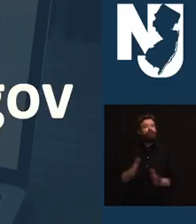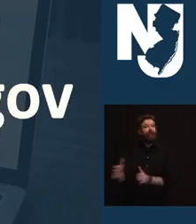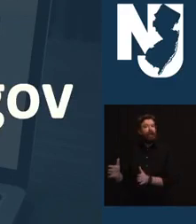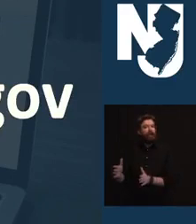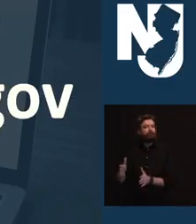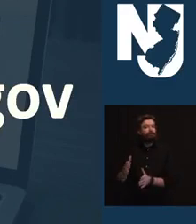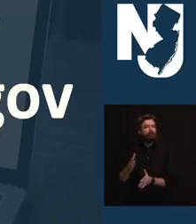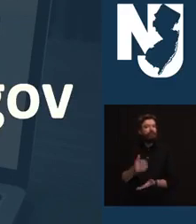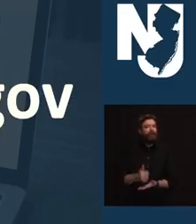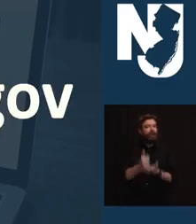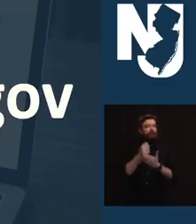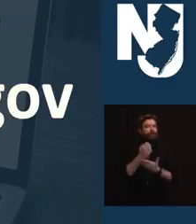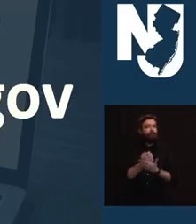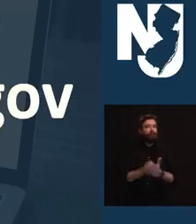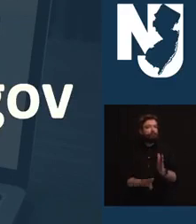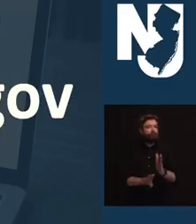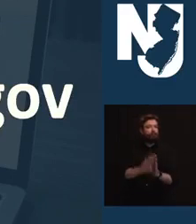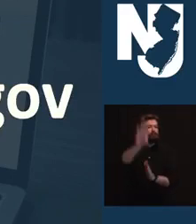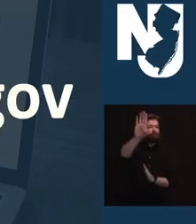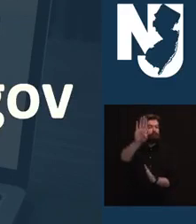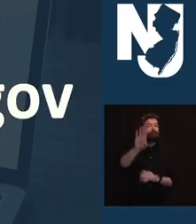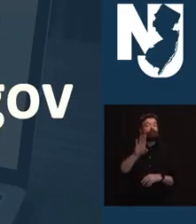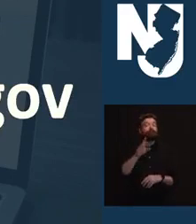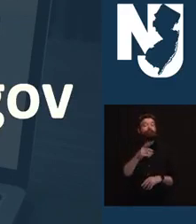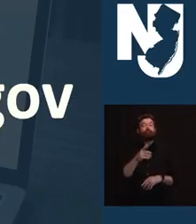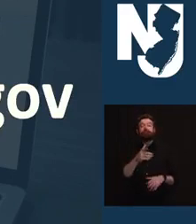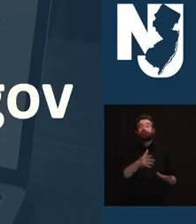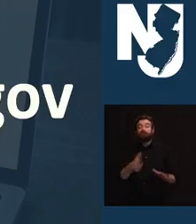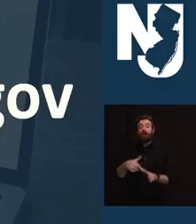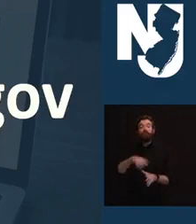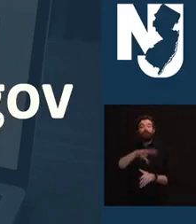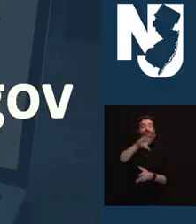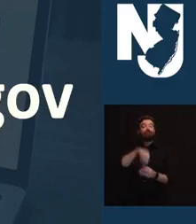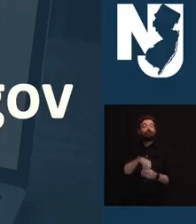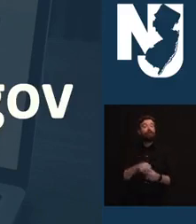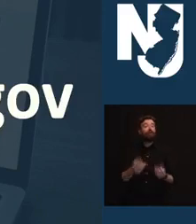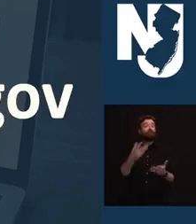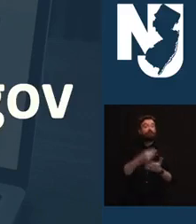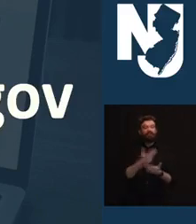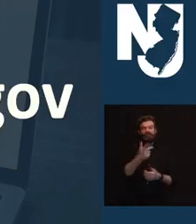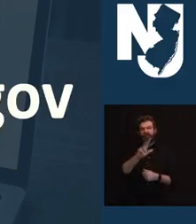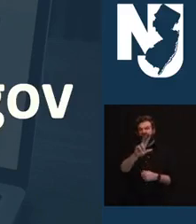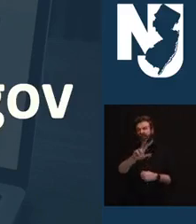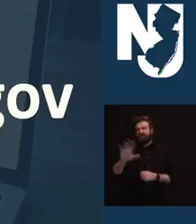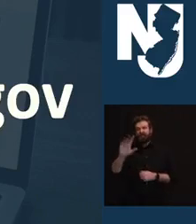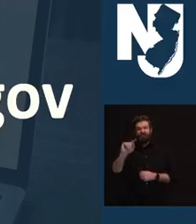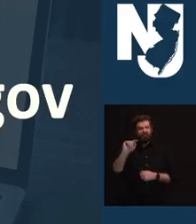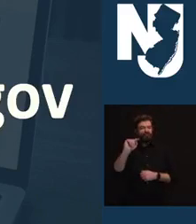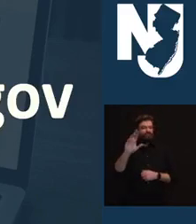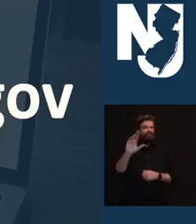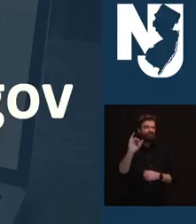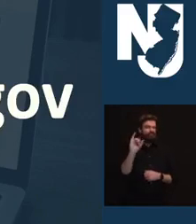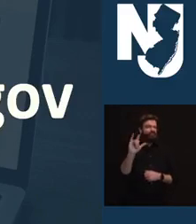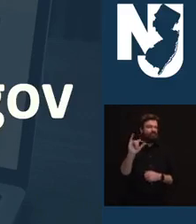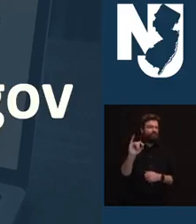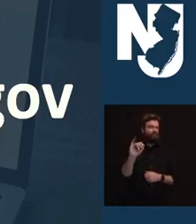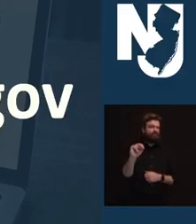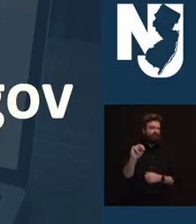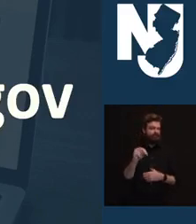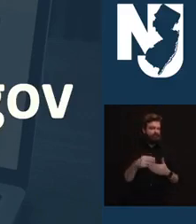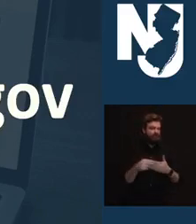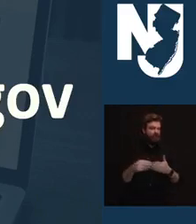our nation in front of this pandemic and staying there cannot be done piecemeal, and it cannot be done through austerity. We